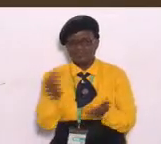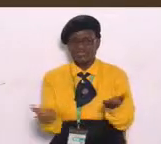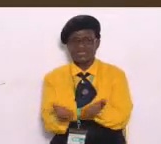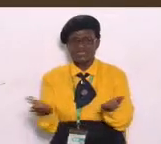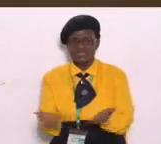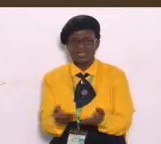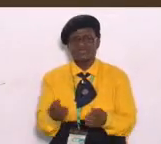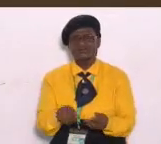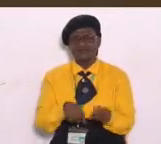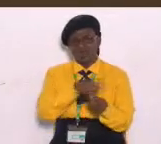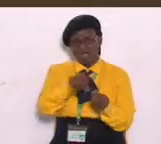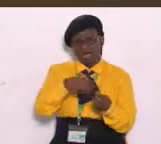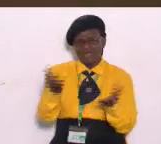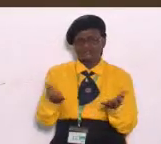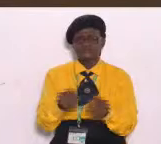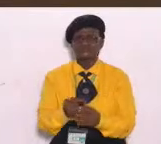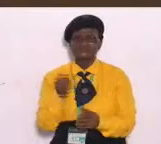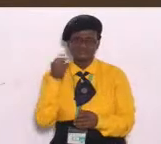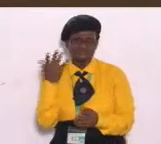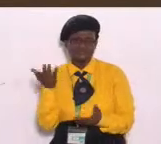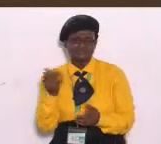sure.